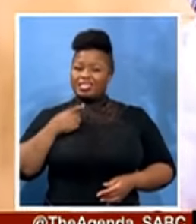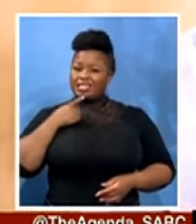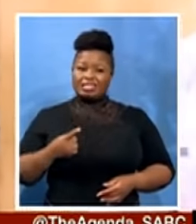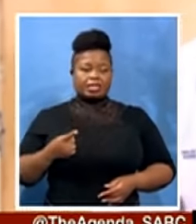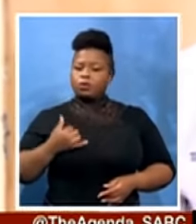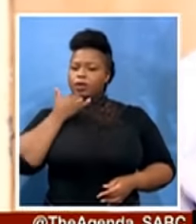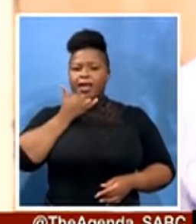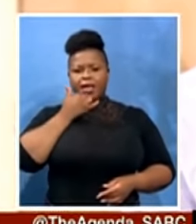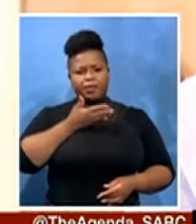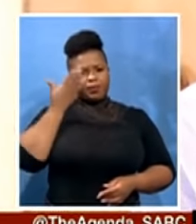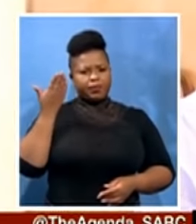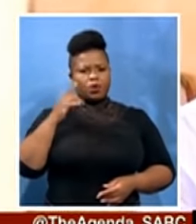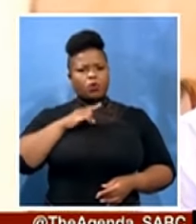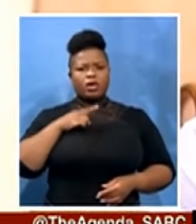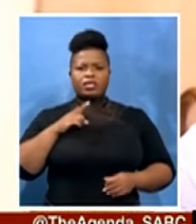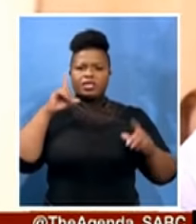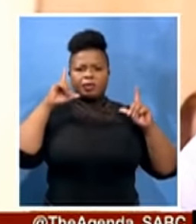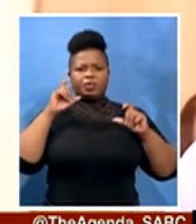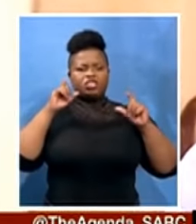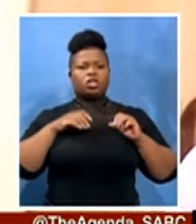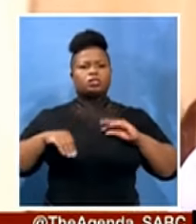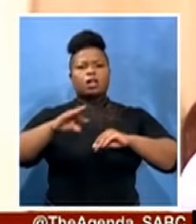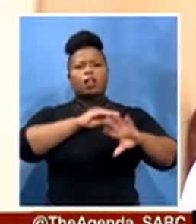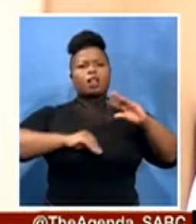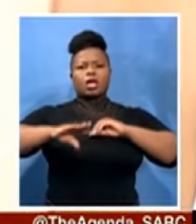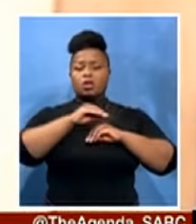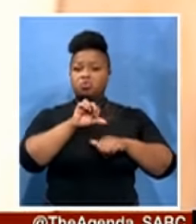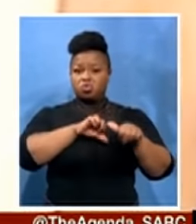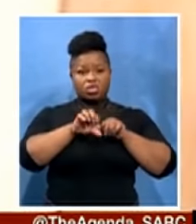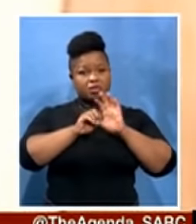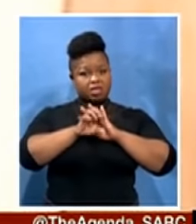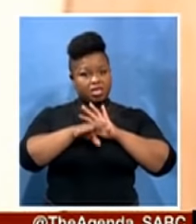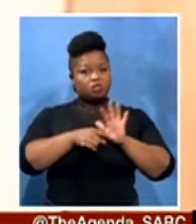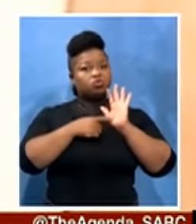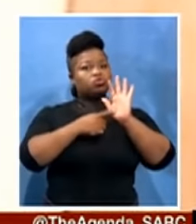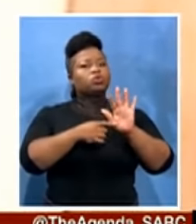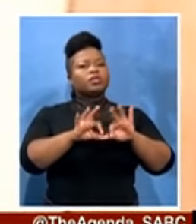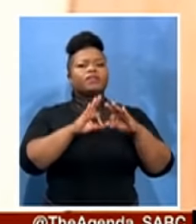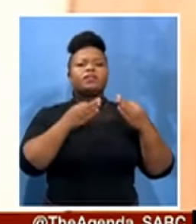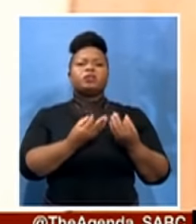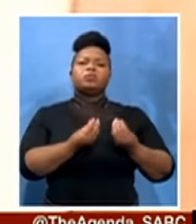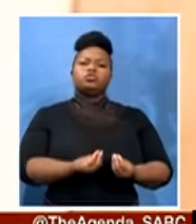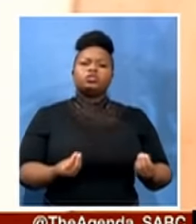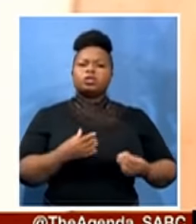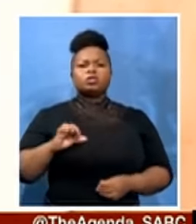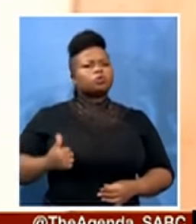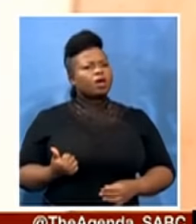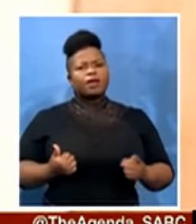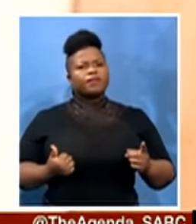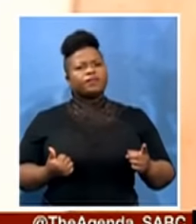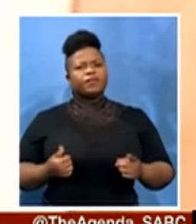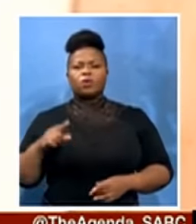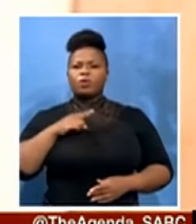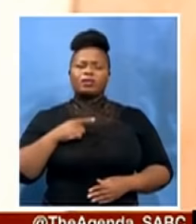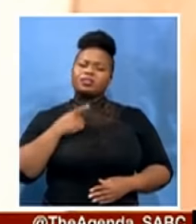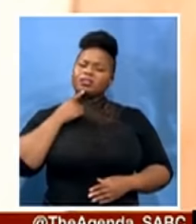are circulating on social media showing Lindani's family, his children, and his wife. They are asking people to please stop